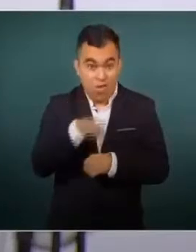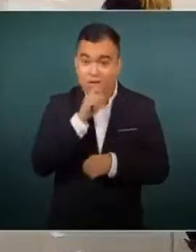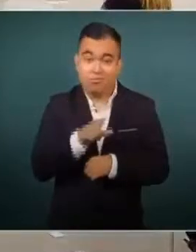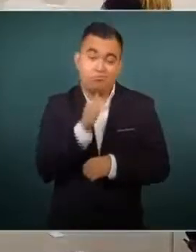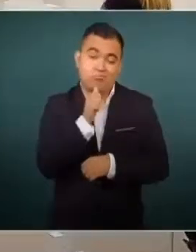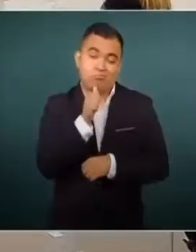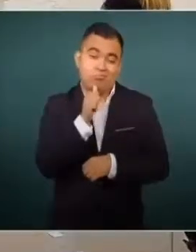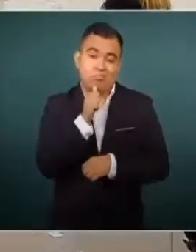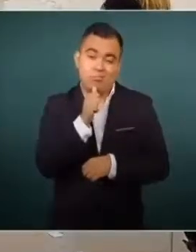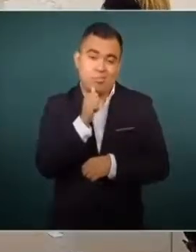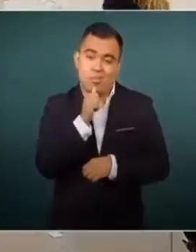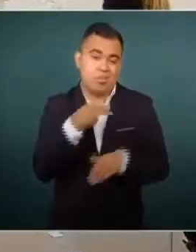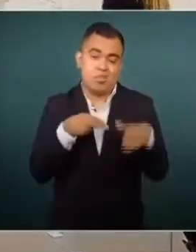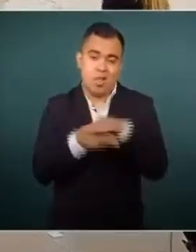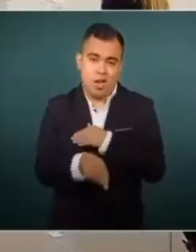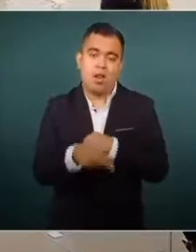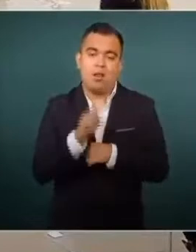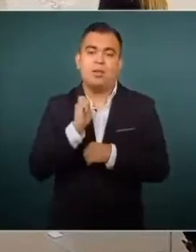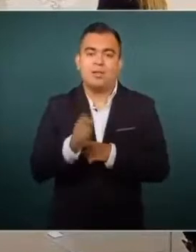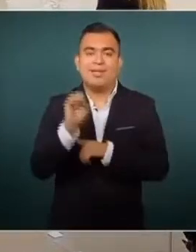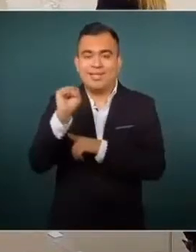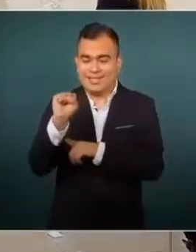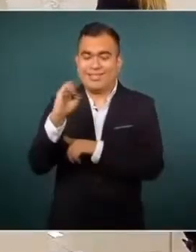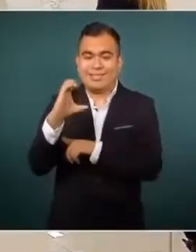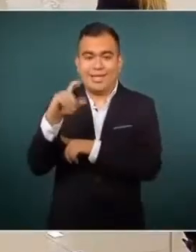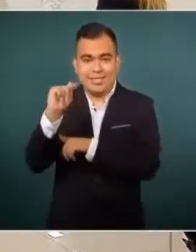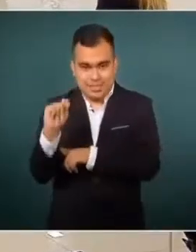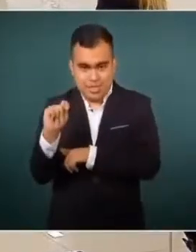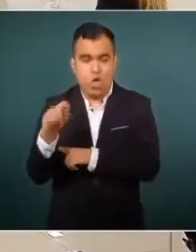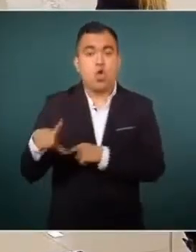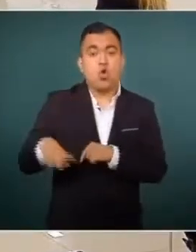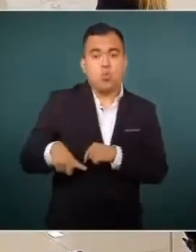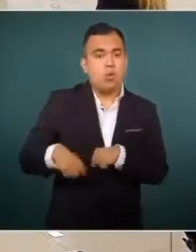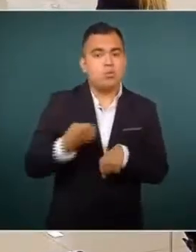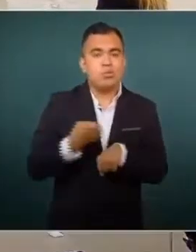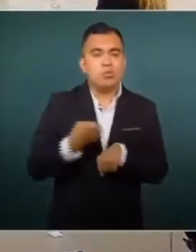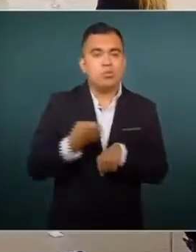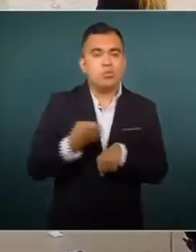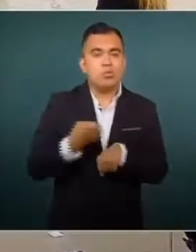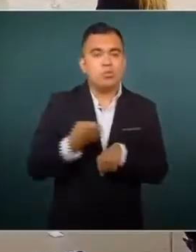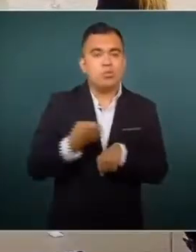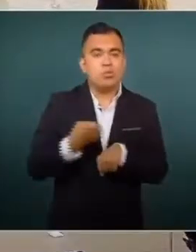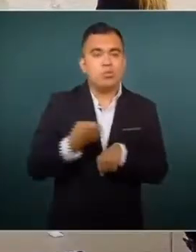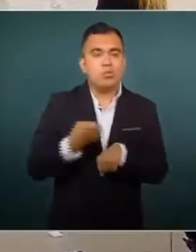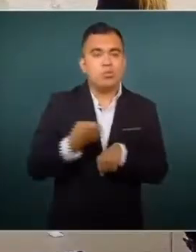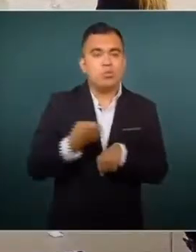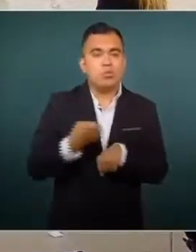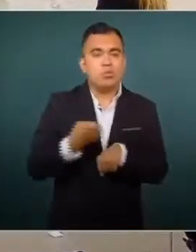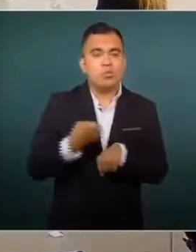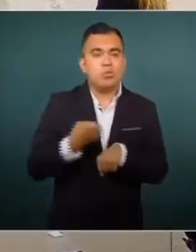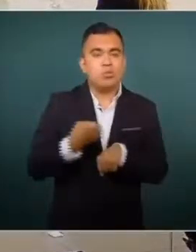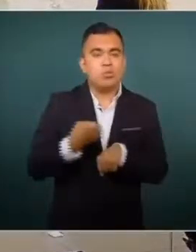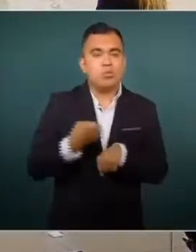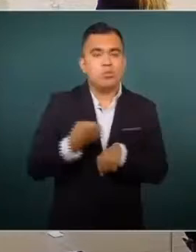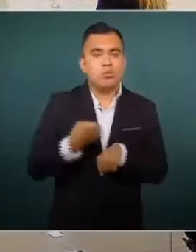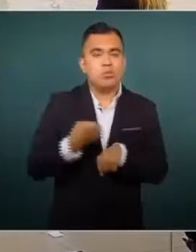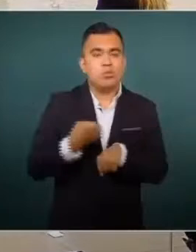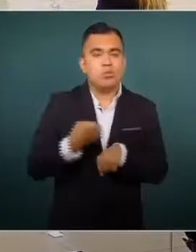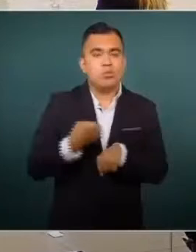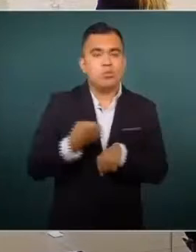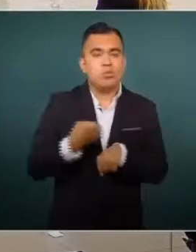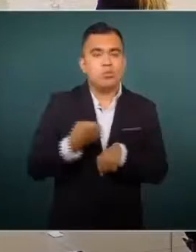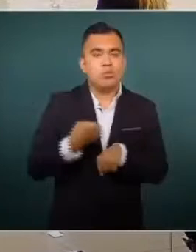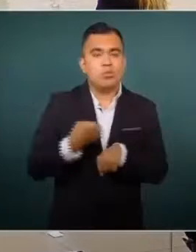service. La Secretaría de Comunicaciones y Transportes y el gobierno estatal no se ponen de acuerdo de cuánto. And so the state and